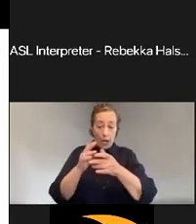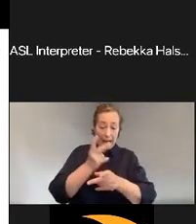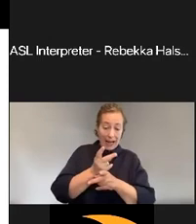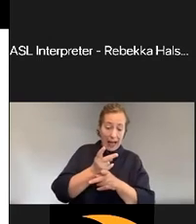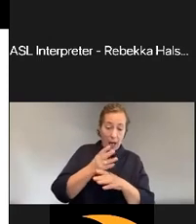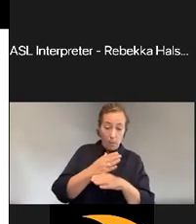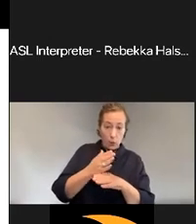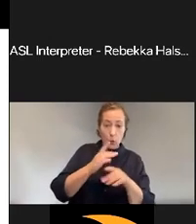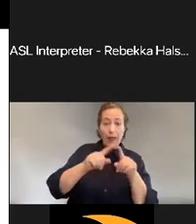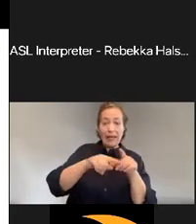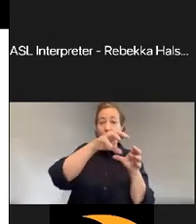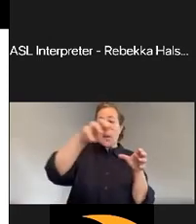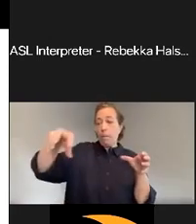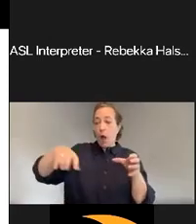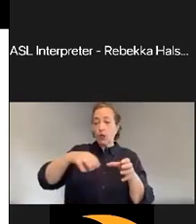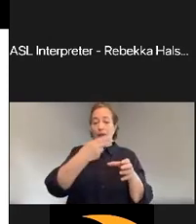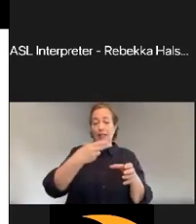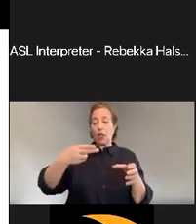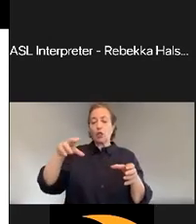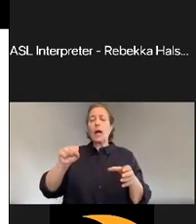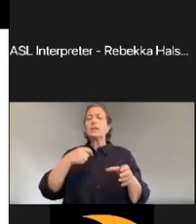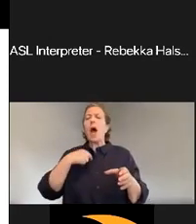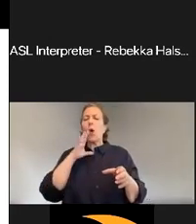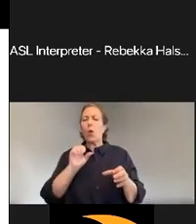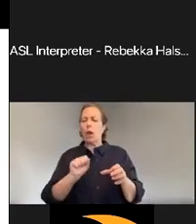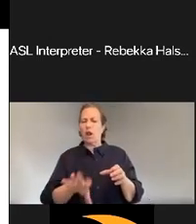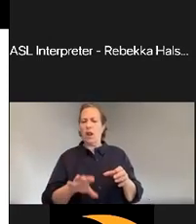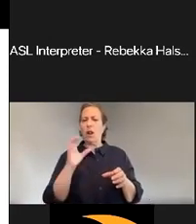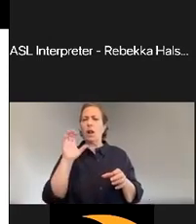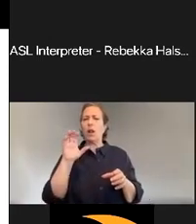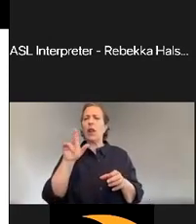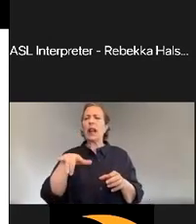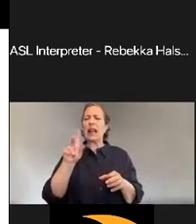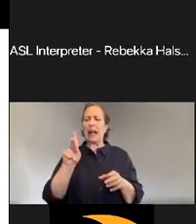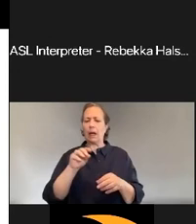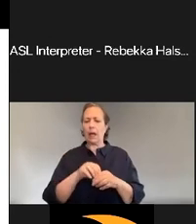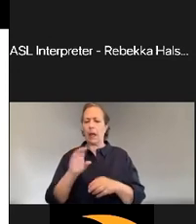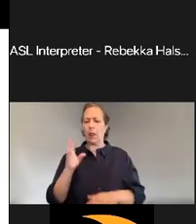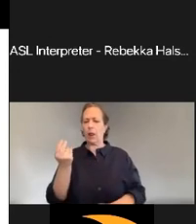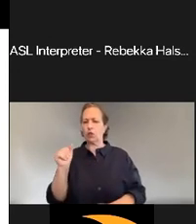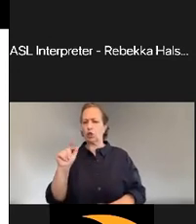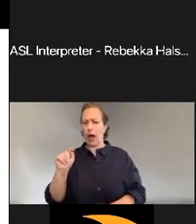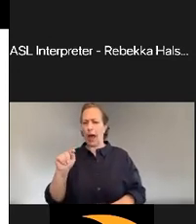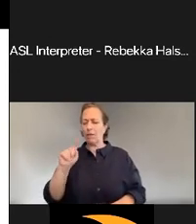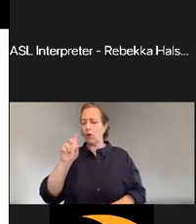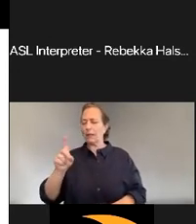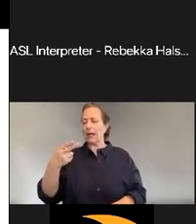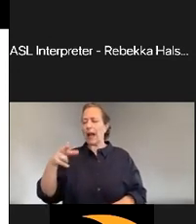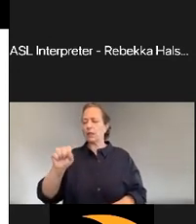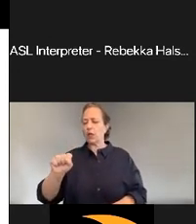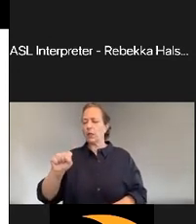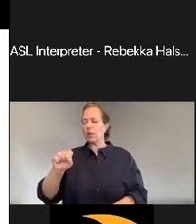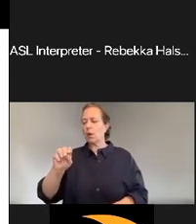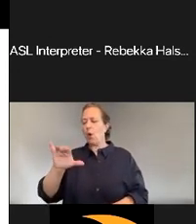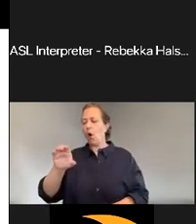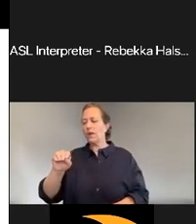to improve care. And I'm going to put in here just the link for the DHS Office of Civil Rights and